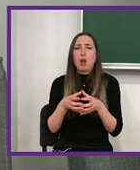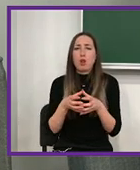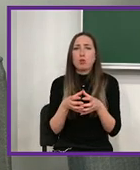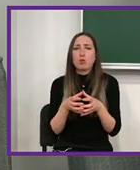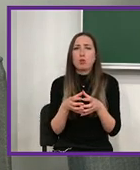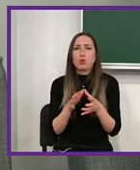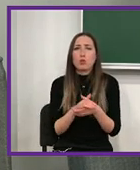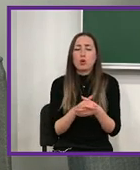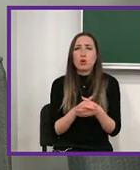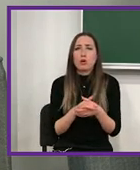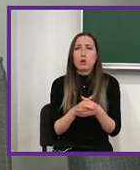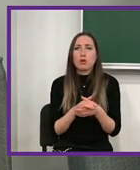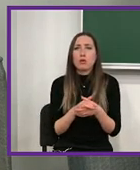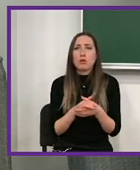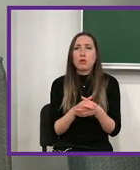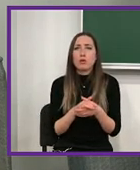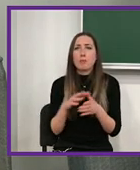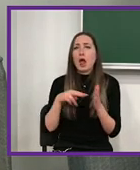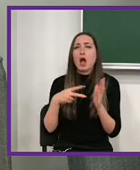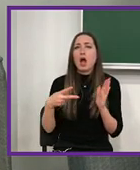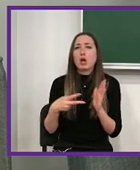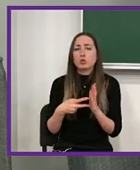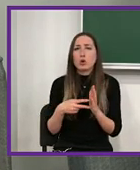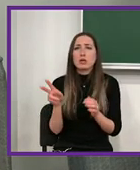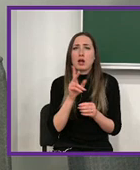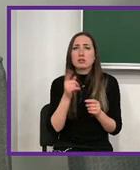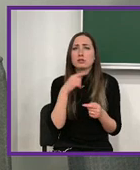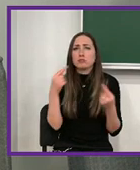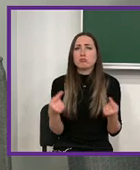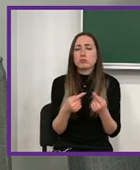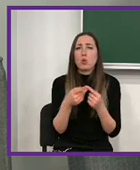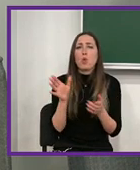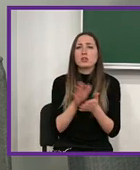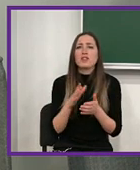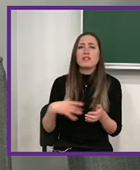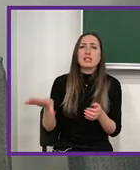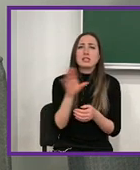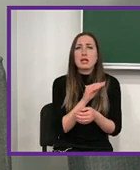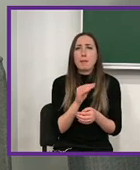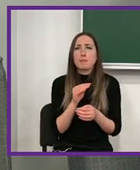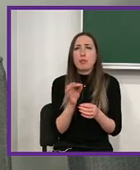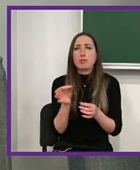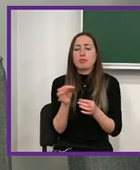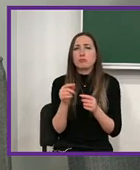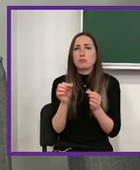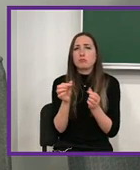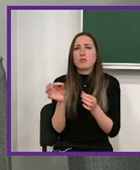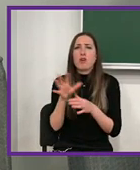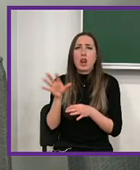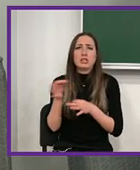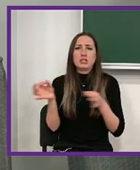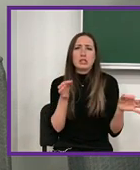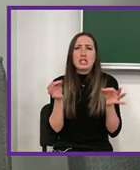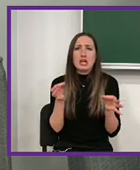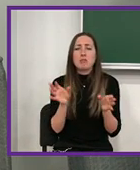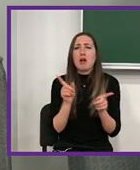When it comes to tracking implementation and results, like I mentioned, we have regular status monitoring of the human rights impact assessment